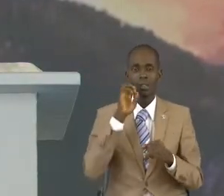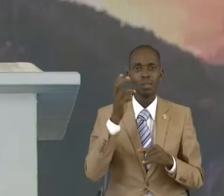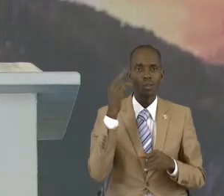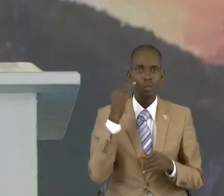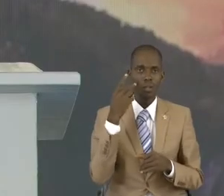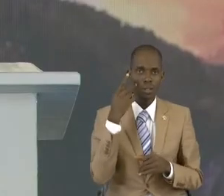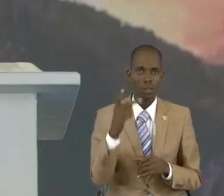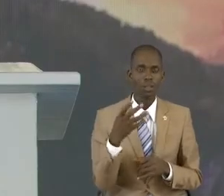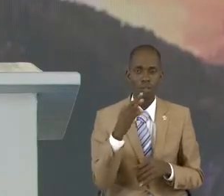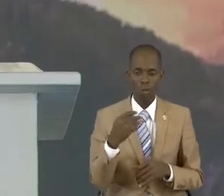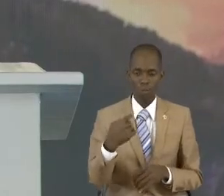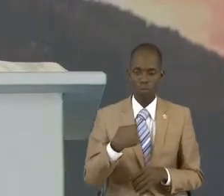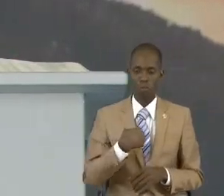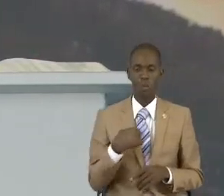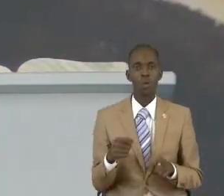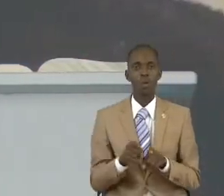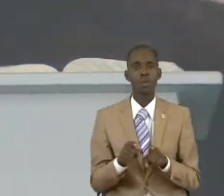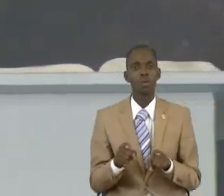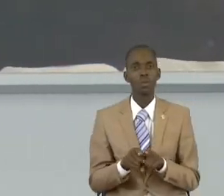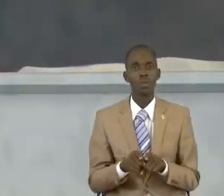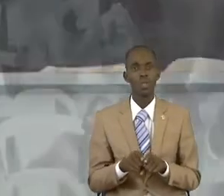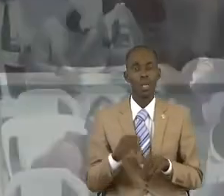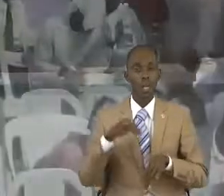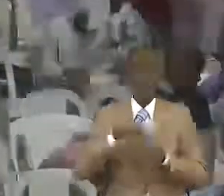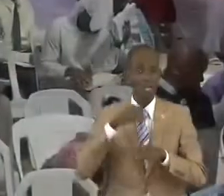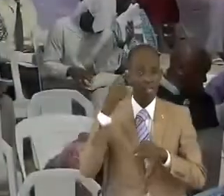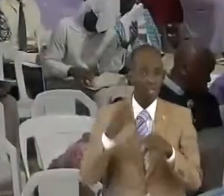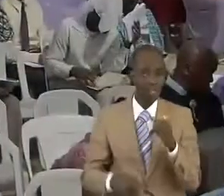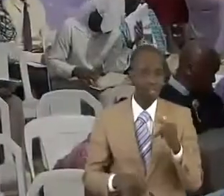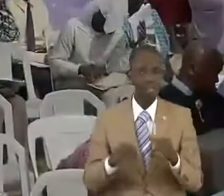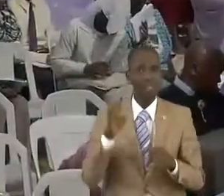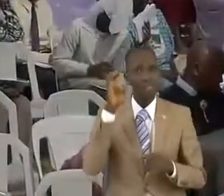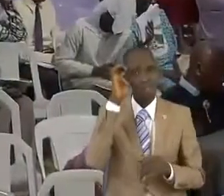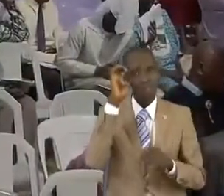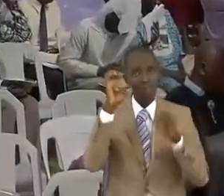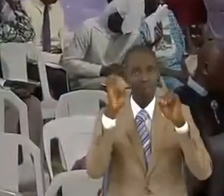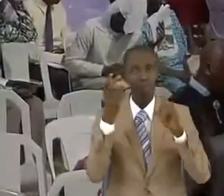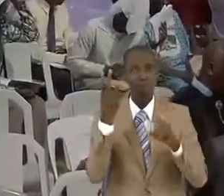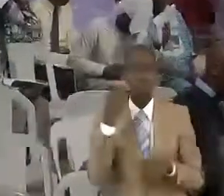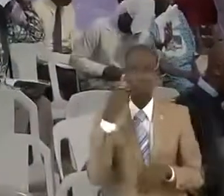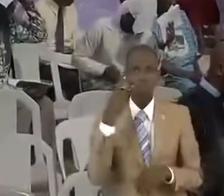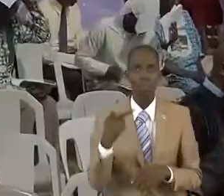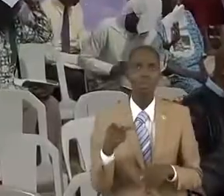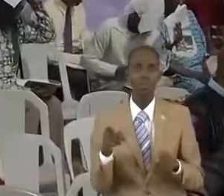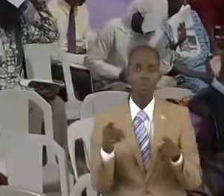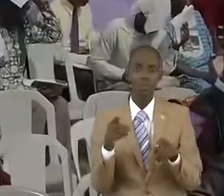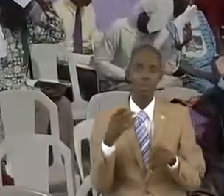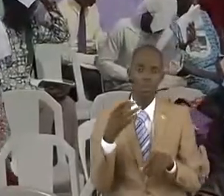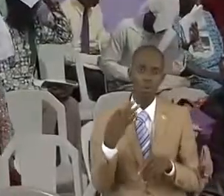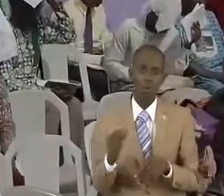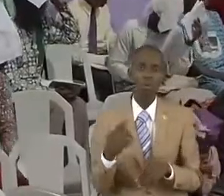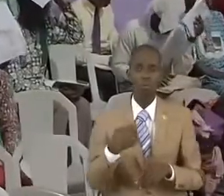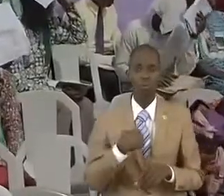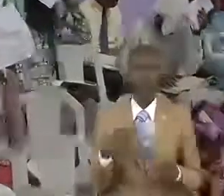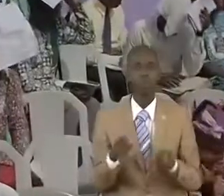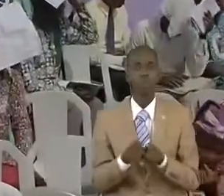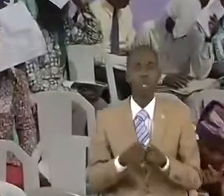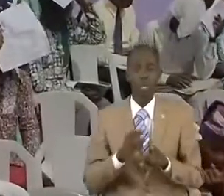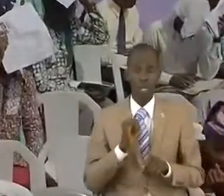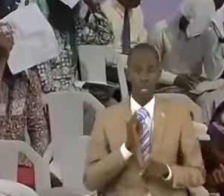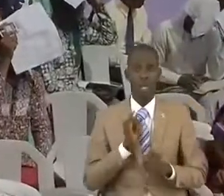also. At last he was seen of me also. And I can tell you